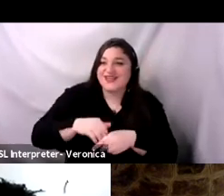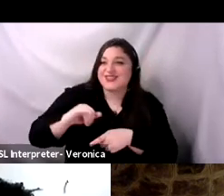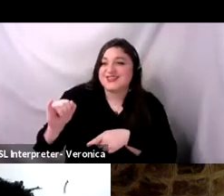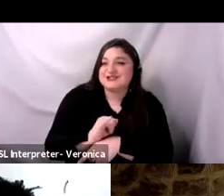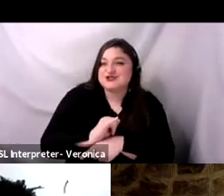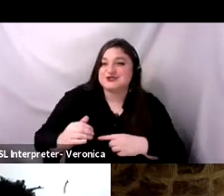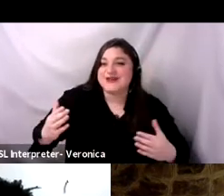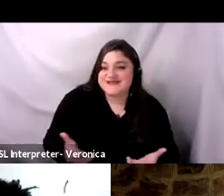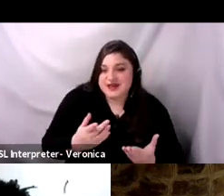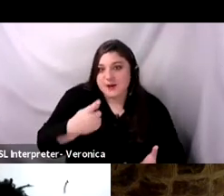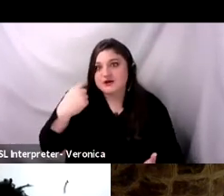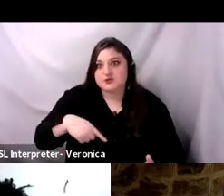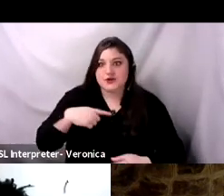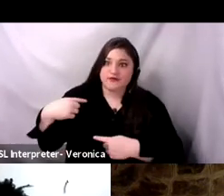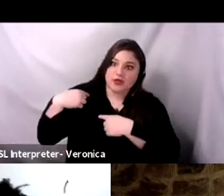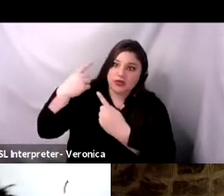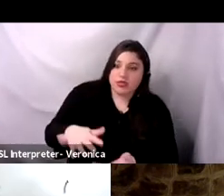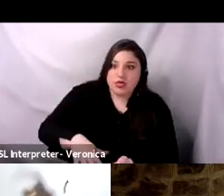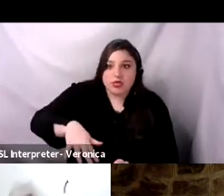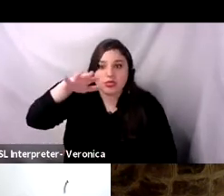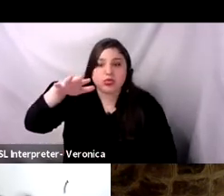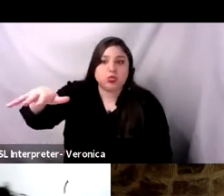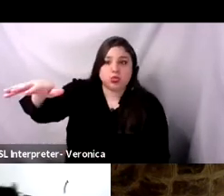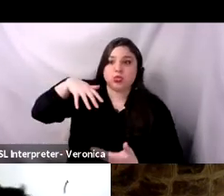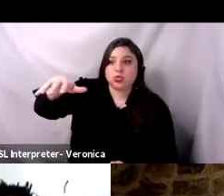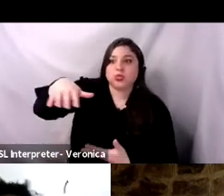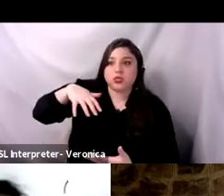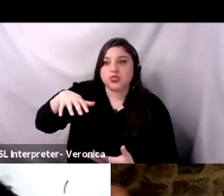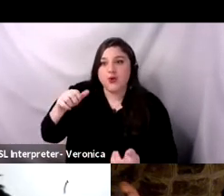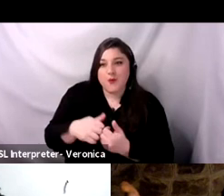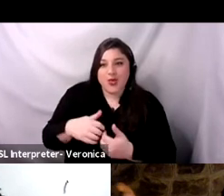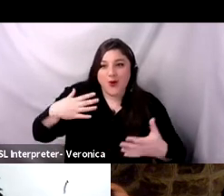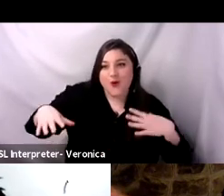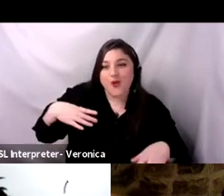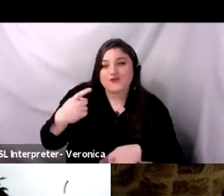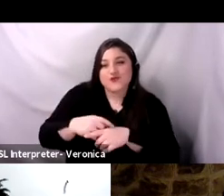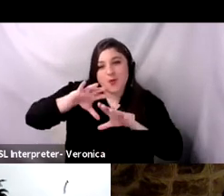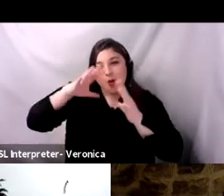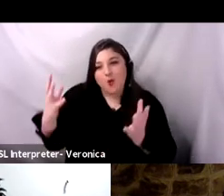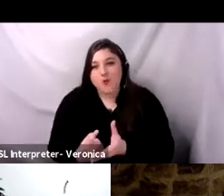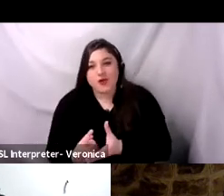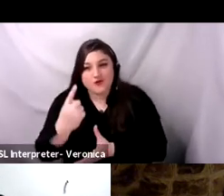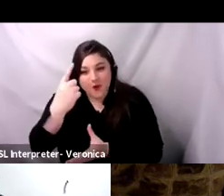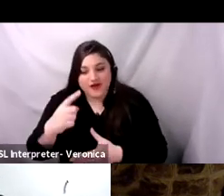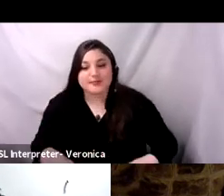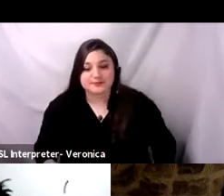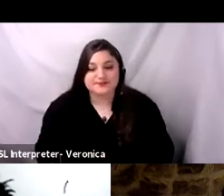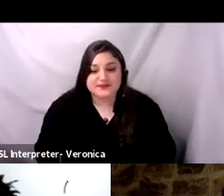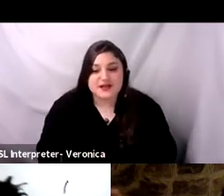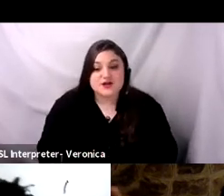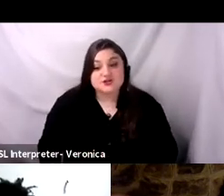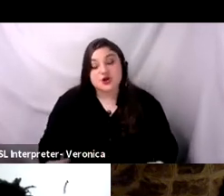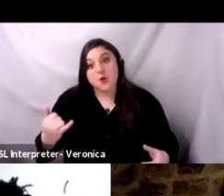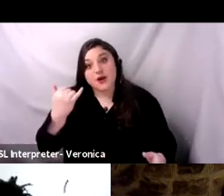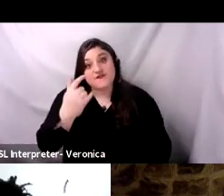we've been inundated with clothes from the global north. So if you're asking, will it have a negative implications for people in